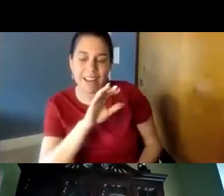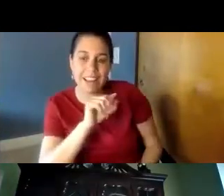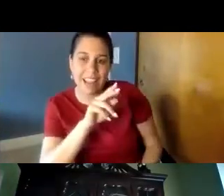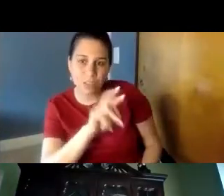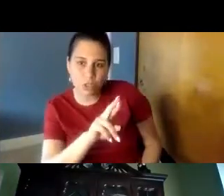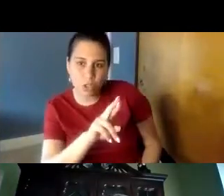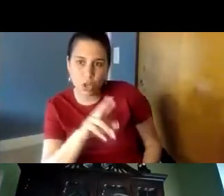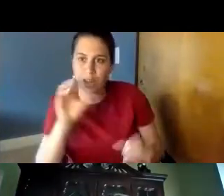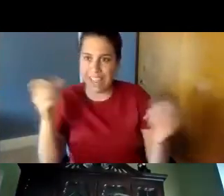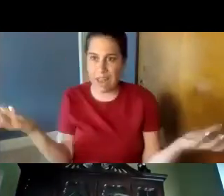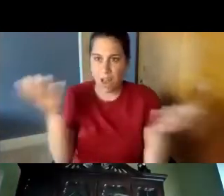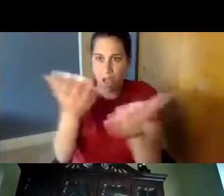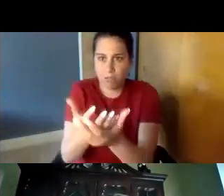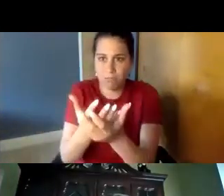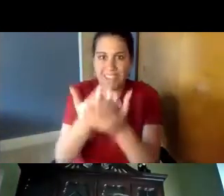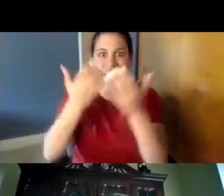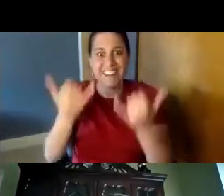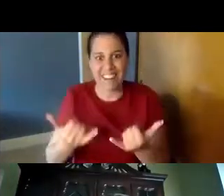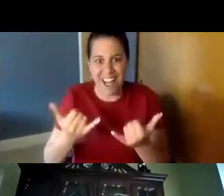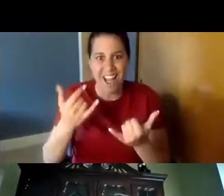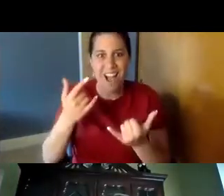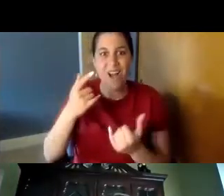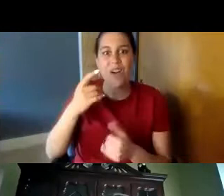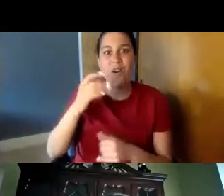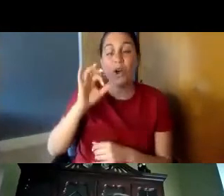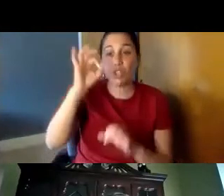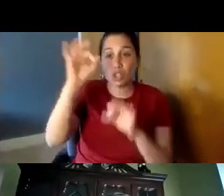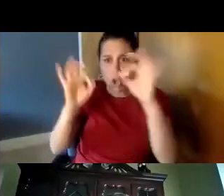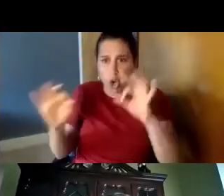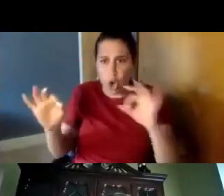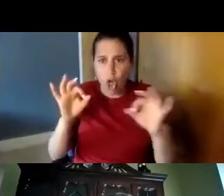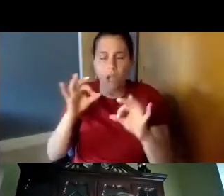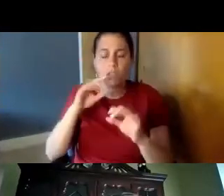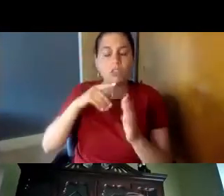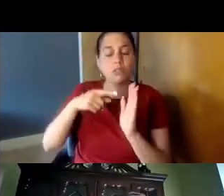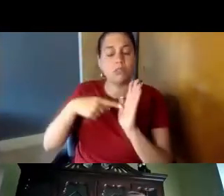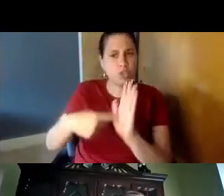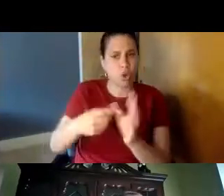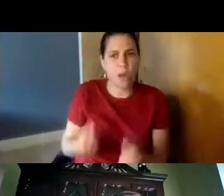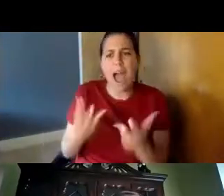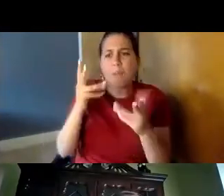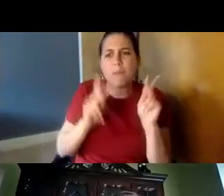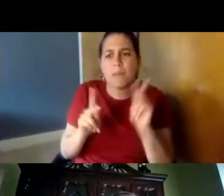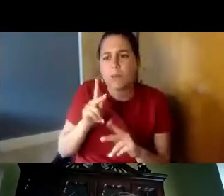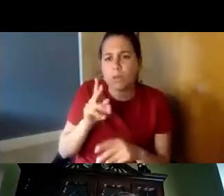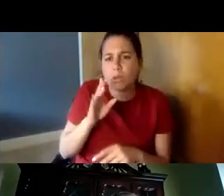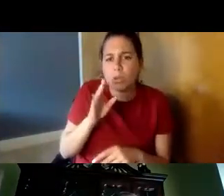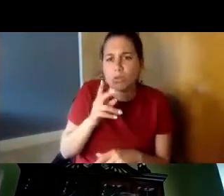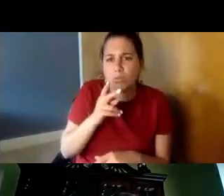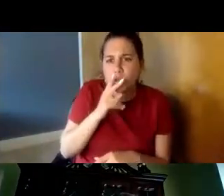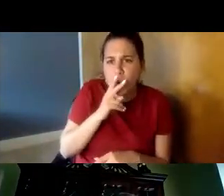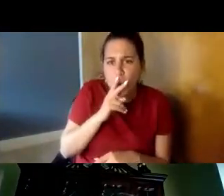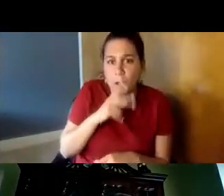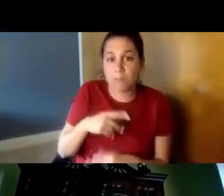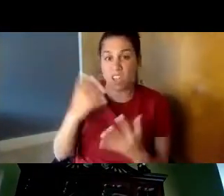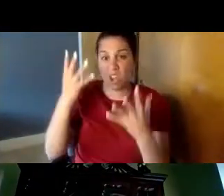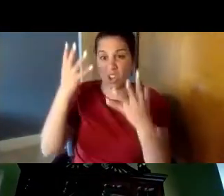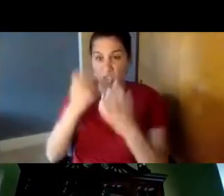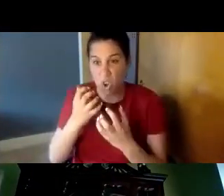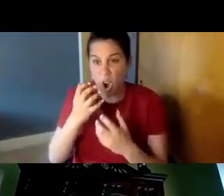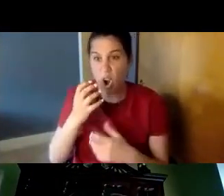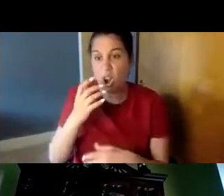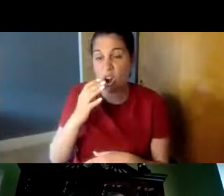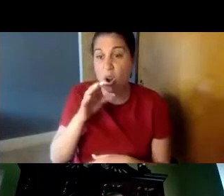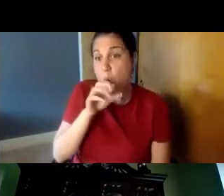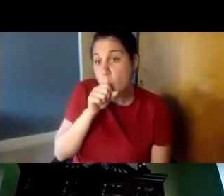the size of the circle is the number of, or the percent of the population that smokes, and the darker the orange, the higher the rate of tobacco-related